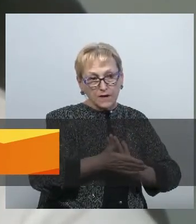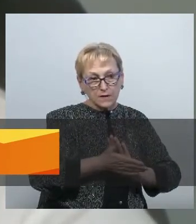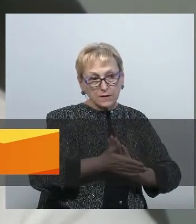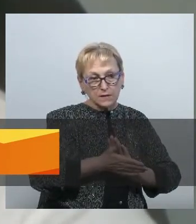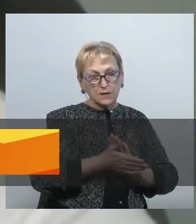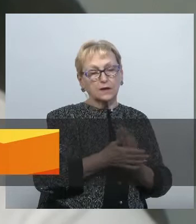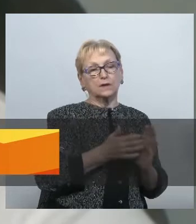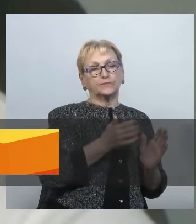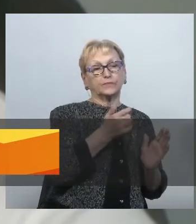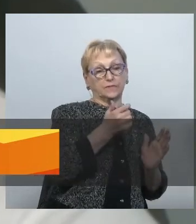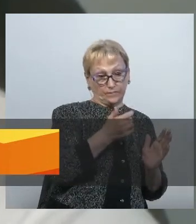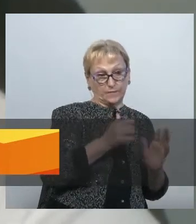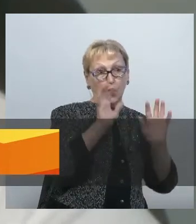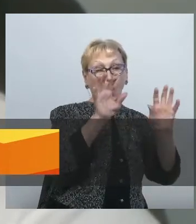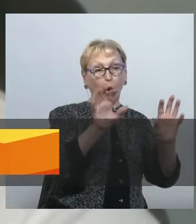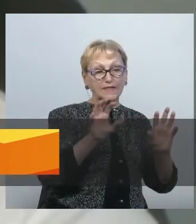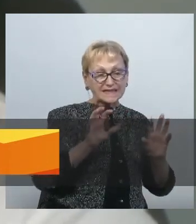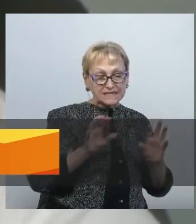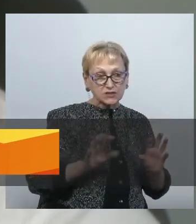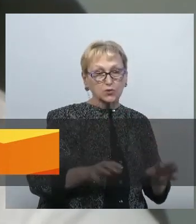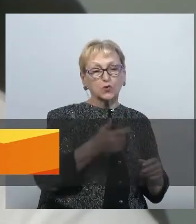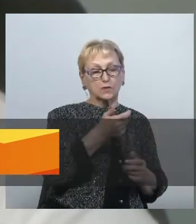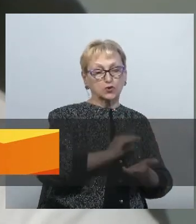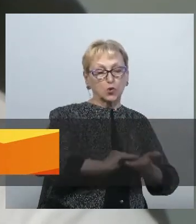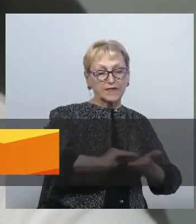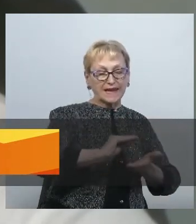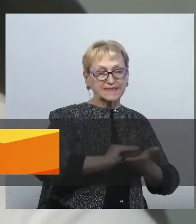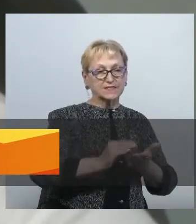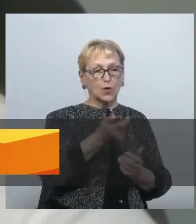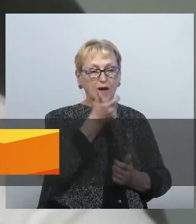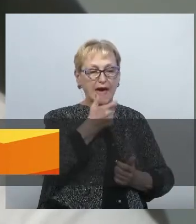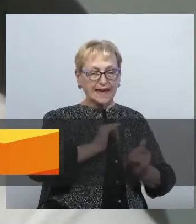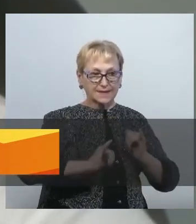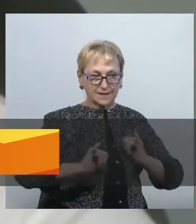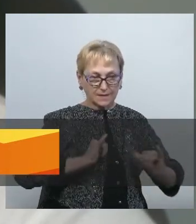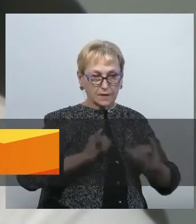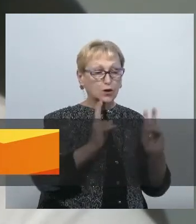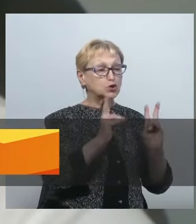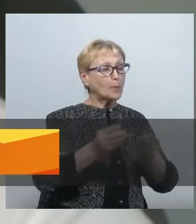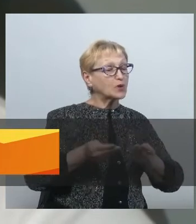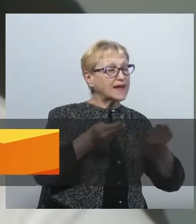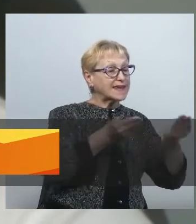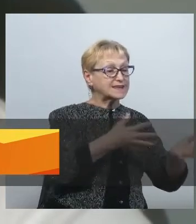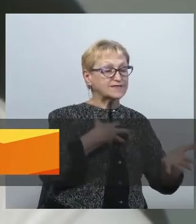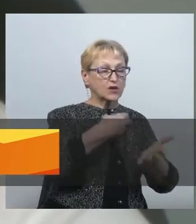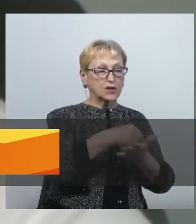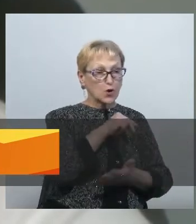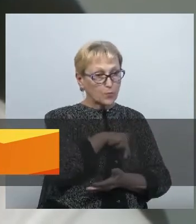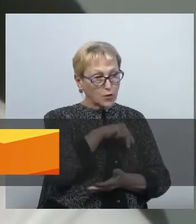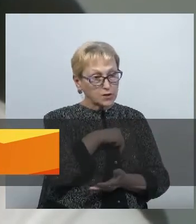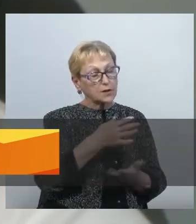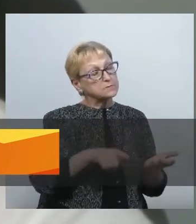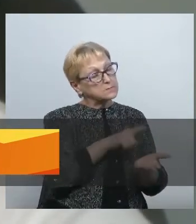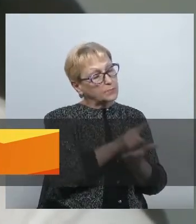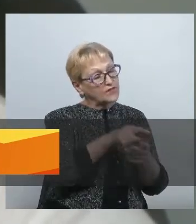requirements of the code of the journalist ethics. All people who apply, who submit their works